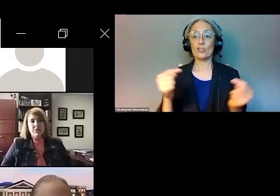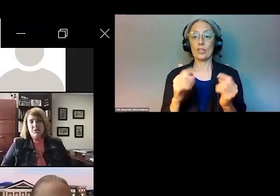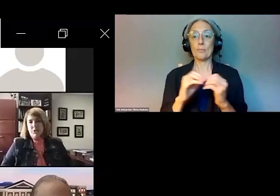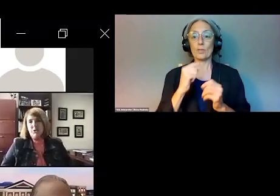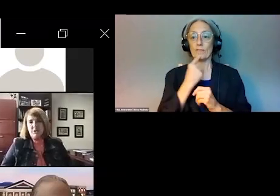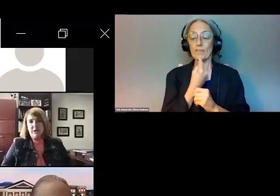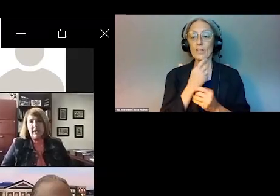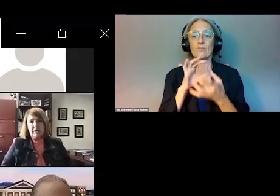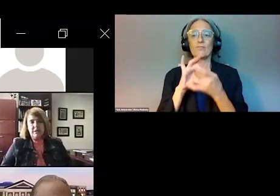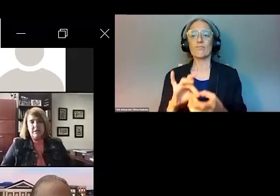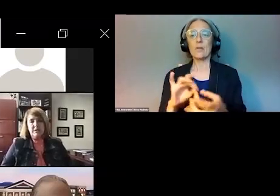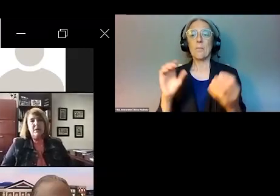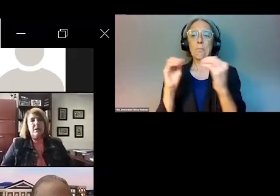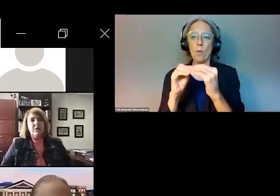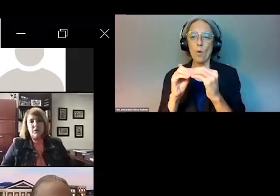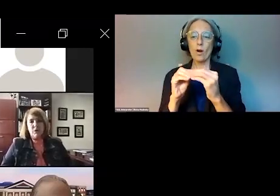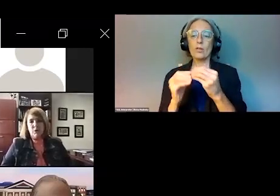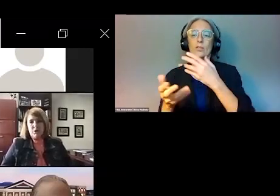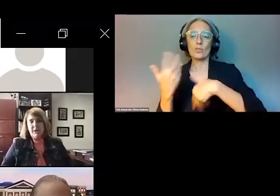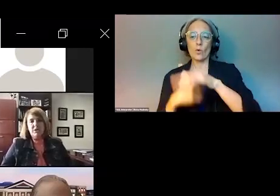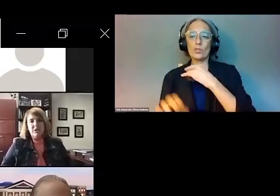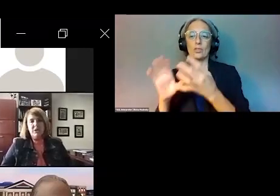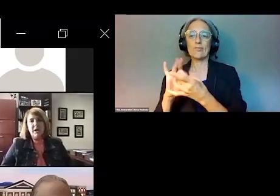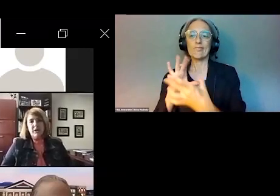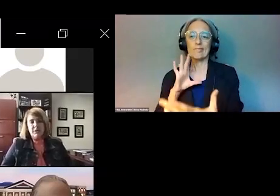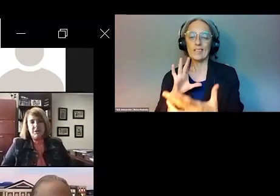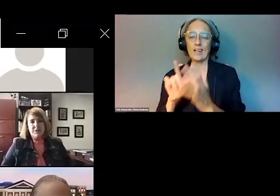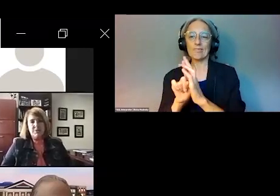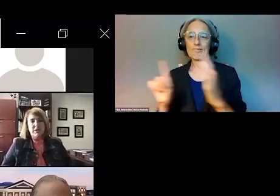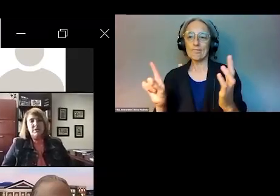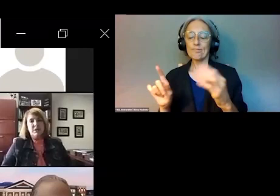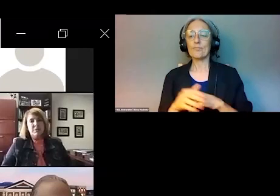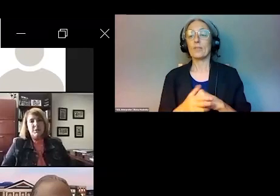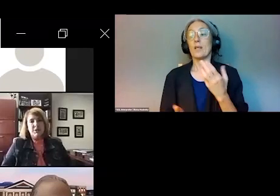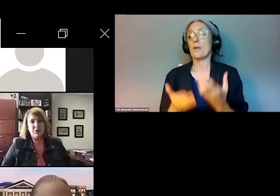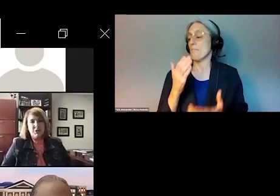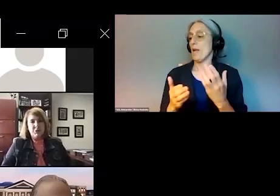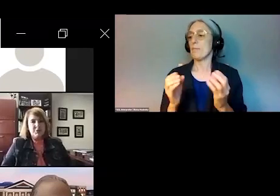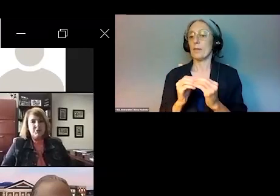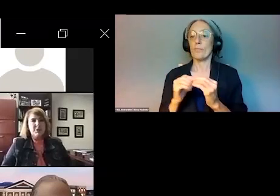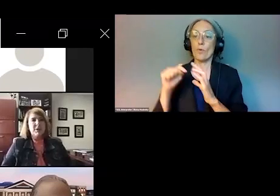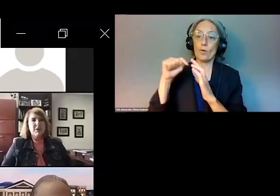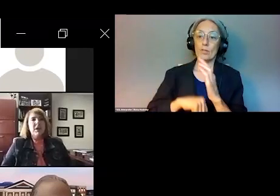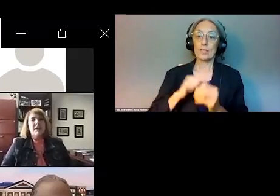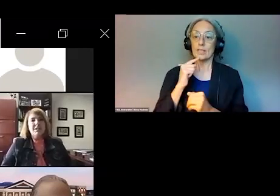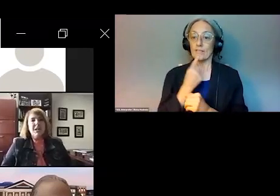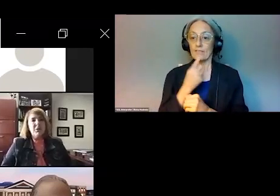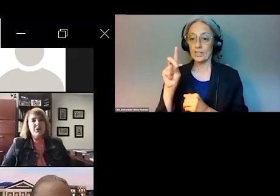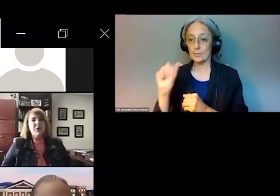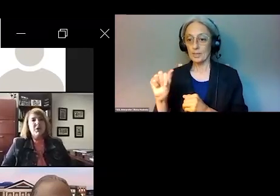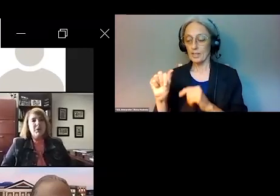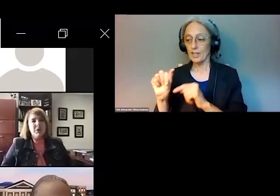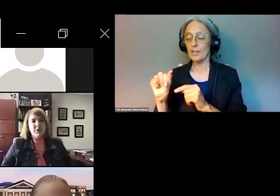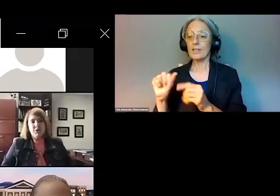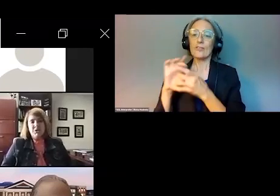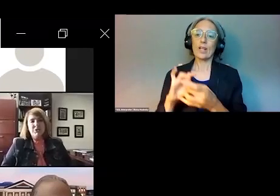higher levels of social disconnectedness. I mean, you can correspond that to the higher level of disability that's experienced by those participants. And this last point